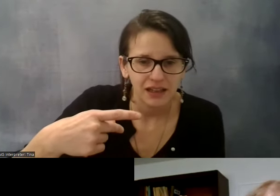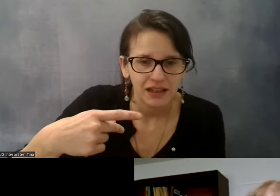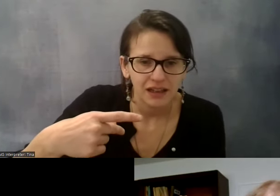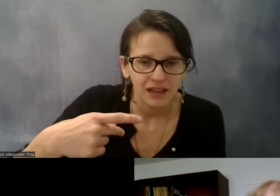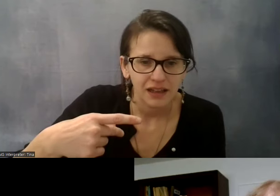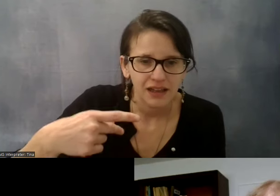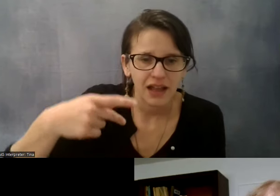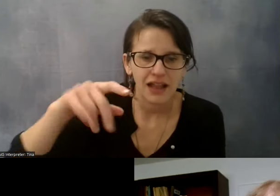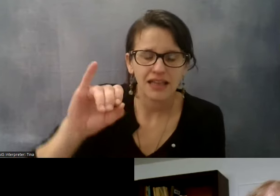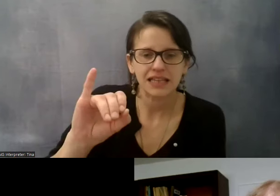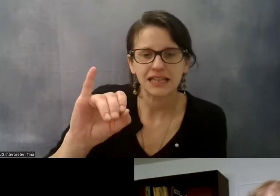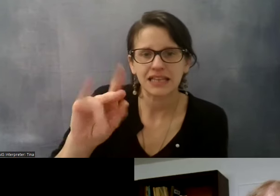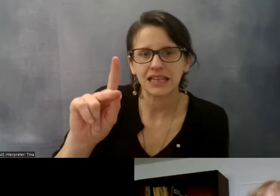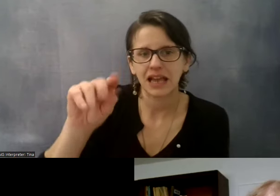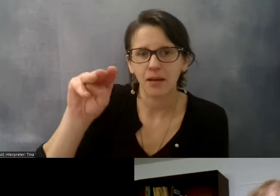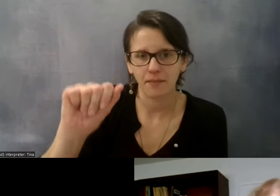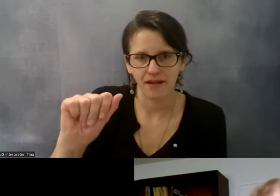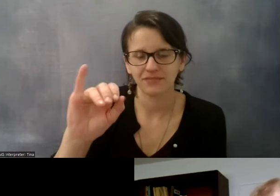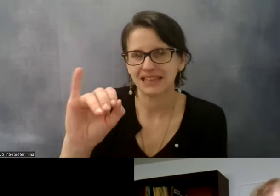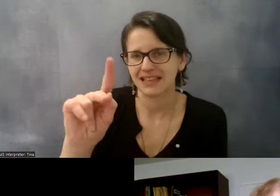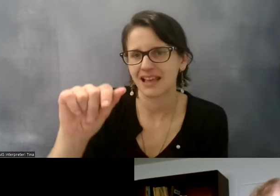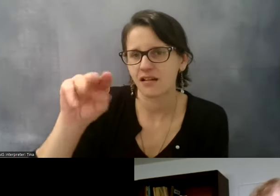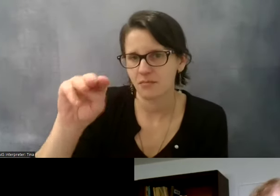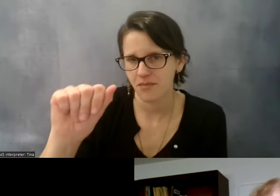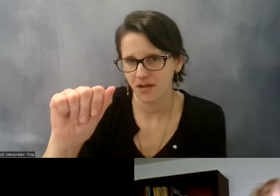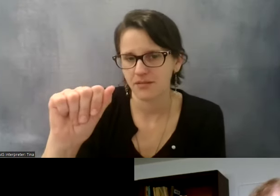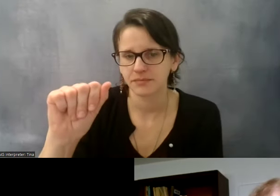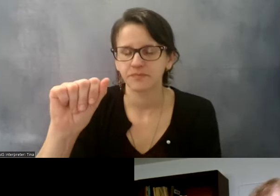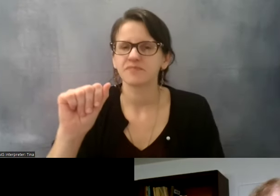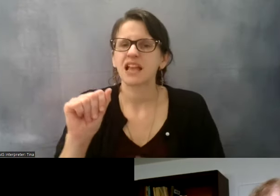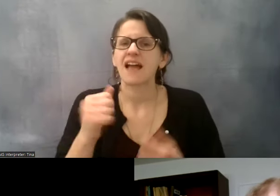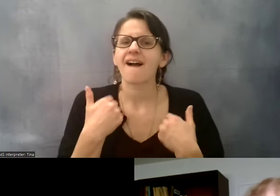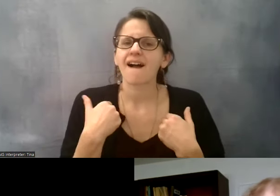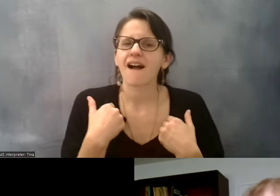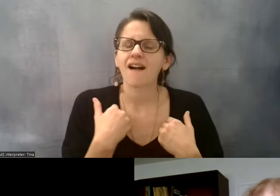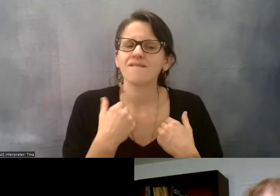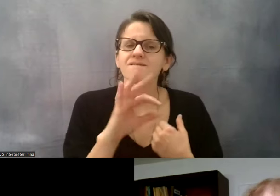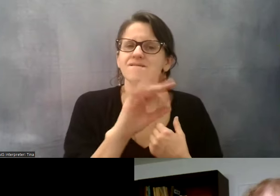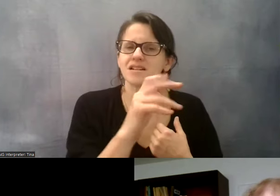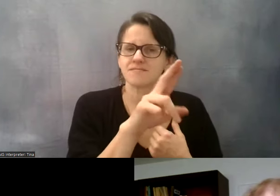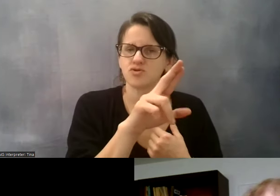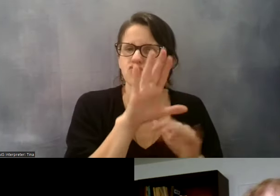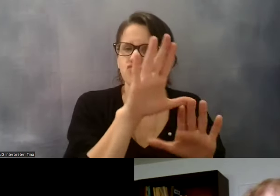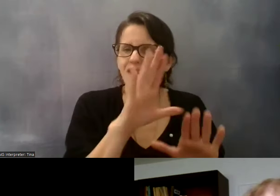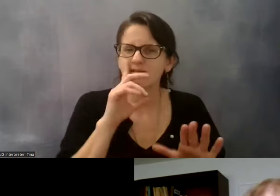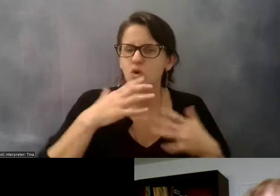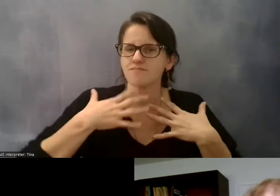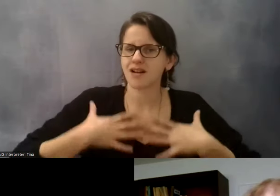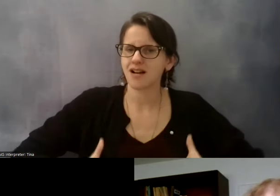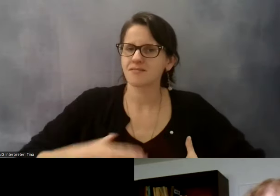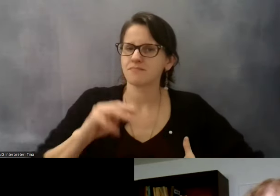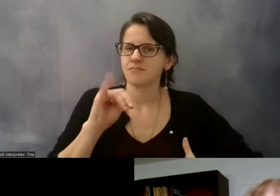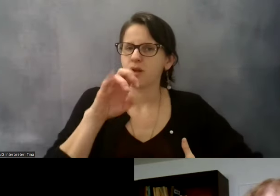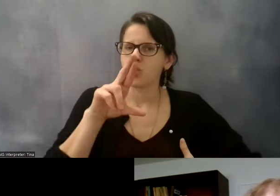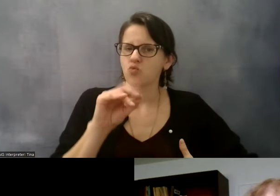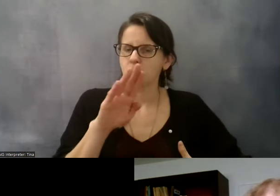incredible gut health benefits. It's loaded with a particular kind of prebiotic fiber that's great for your microbiome. But it's kind of sweet. It's almost